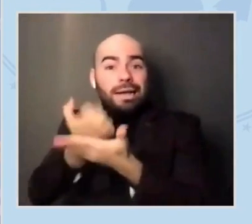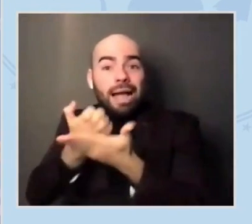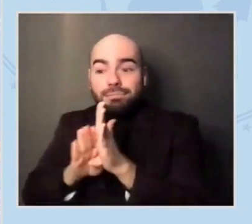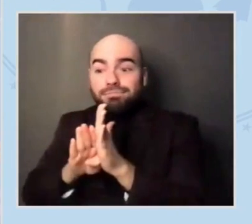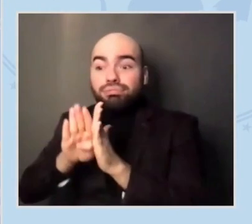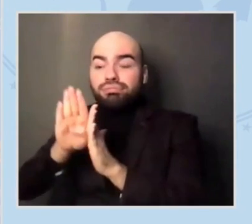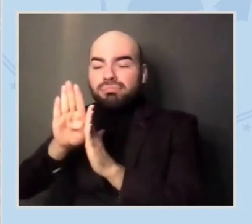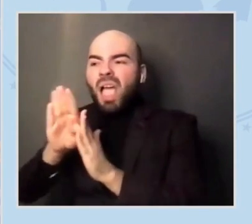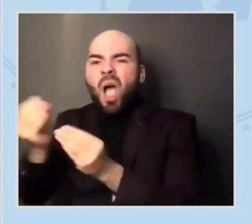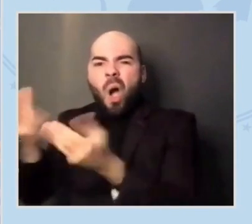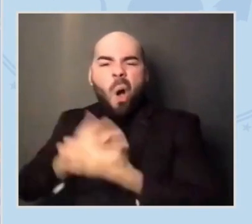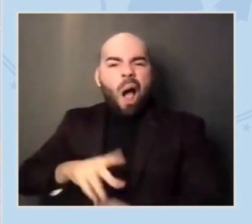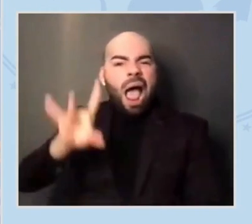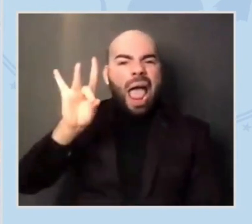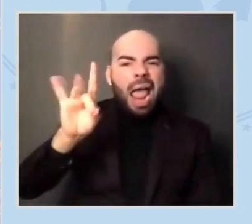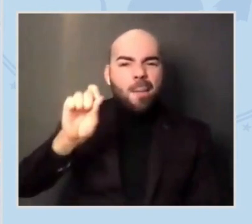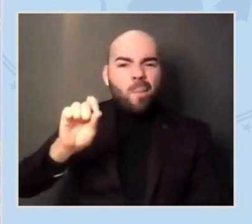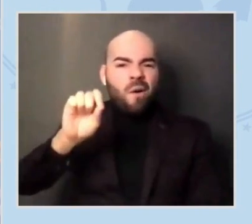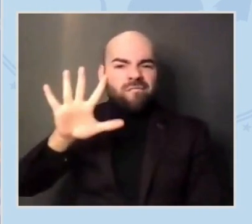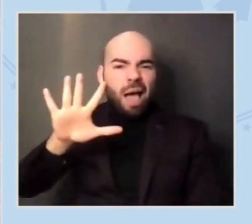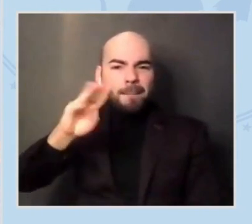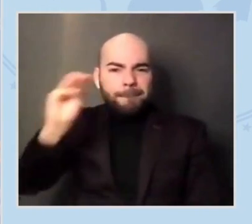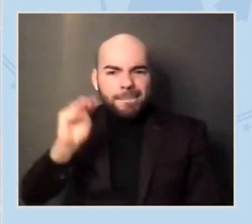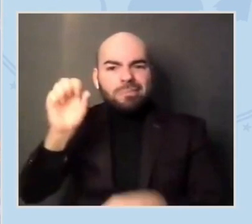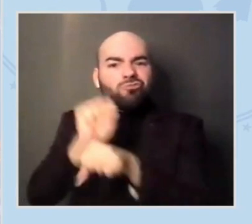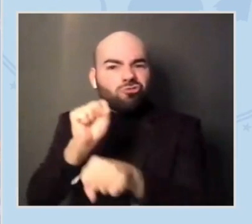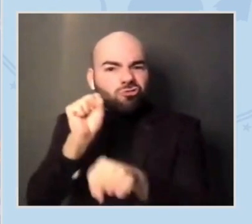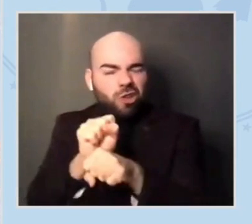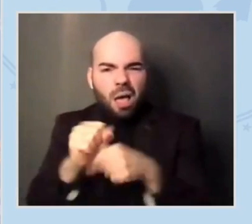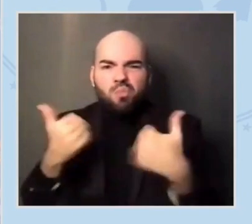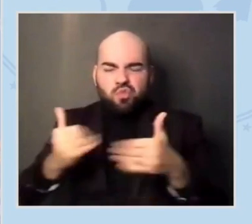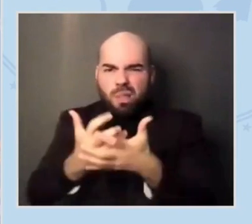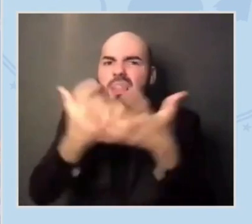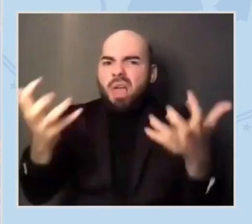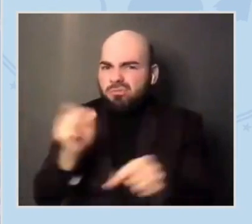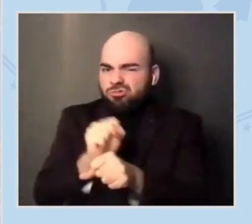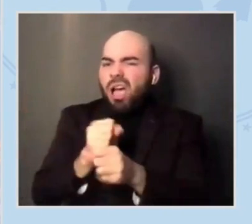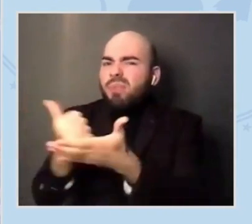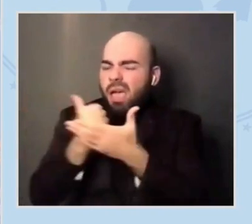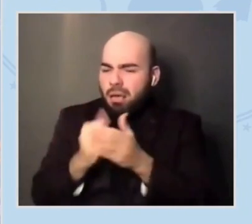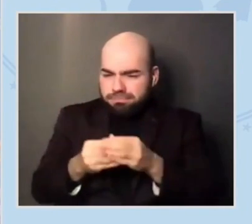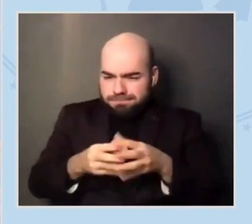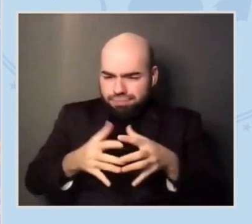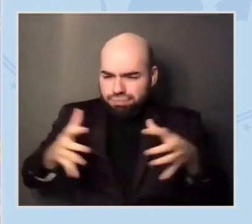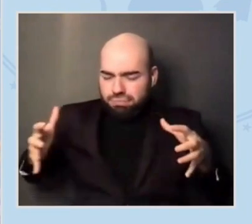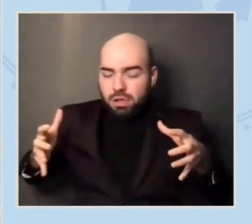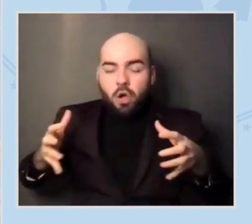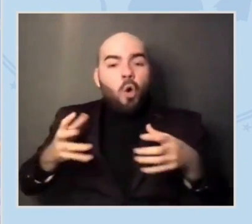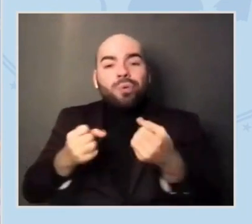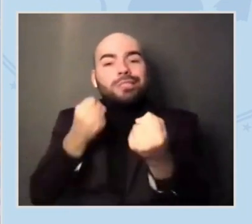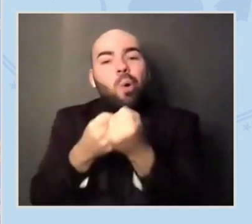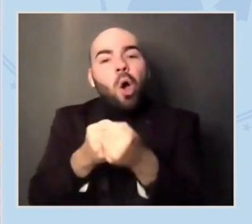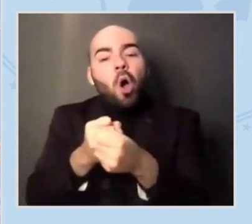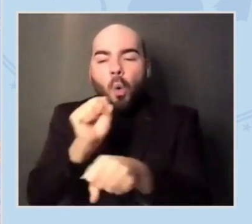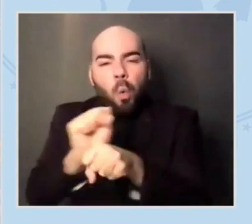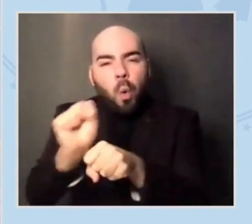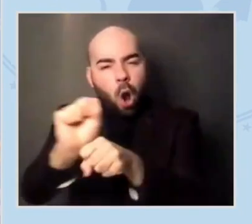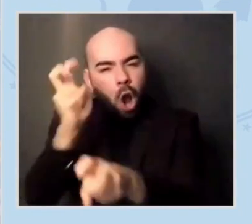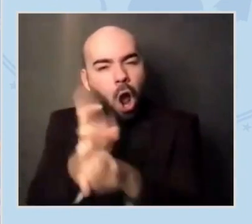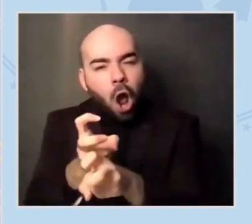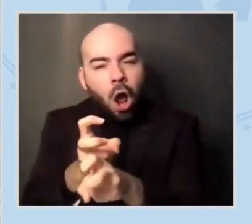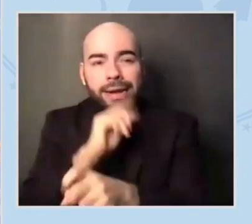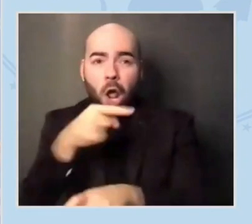Reward hard work in America, not wealth. It's time to invest in infrastructure, clean energy,